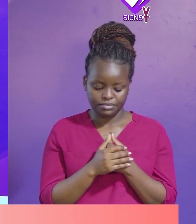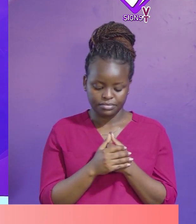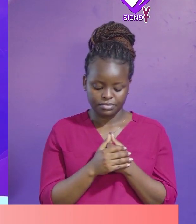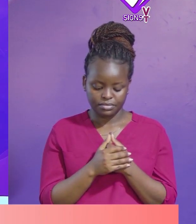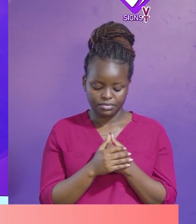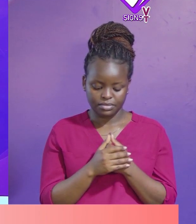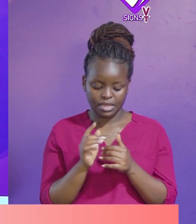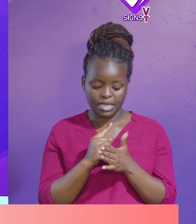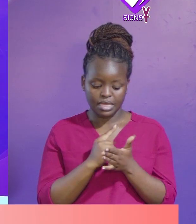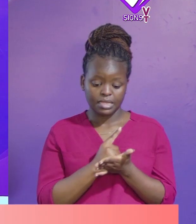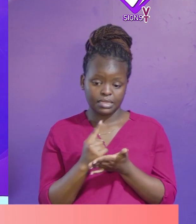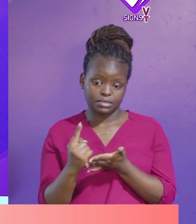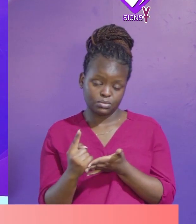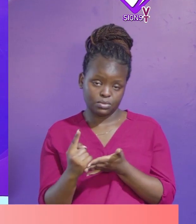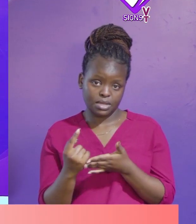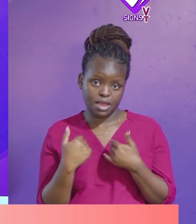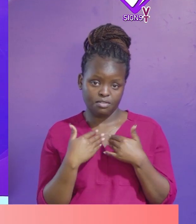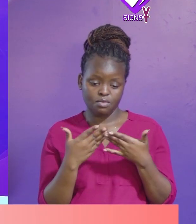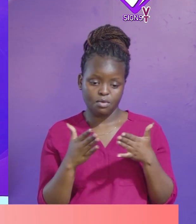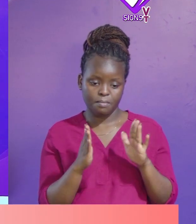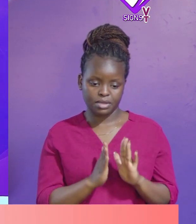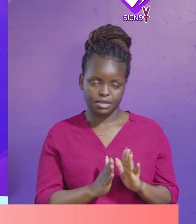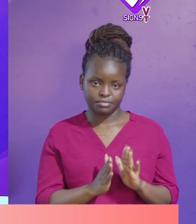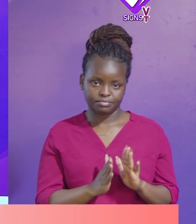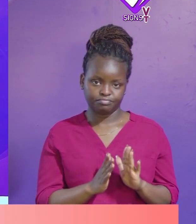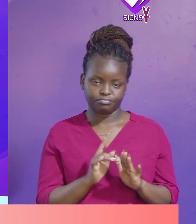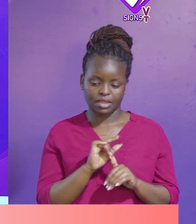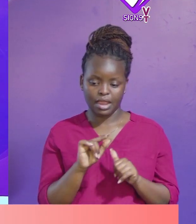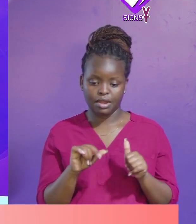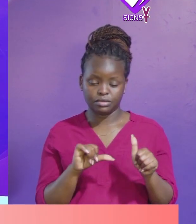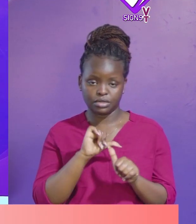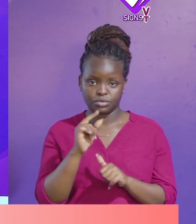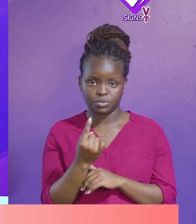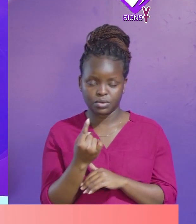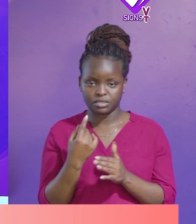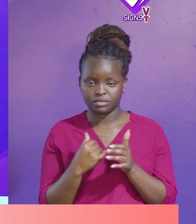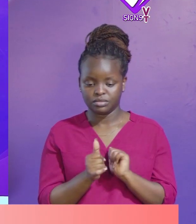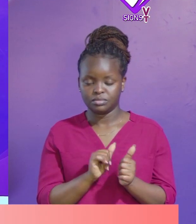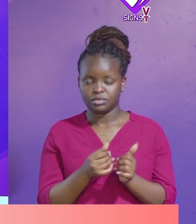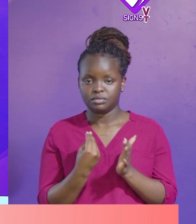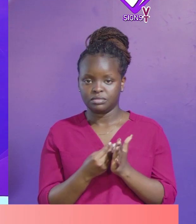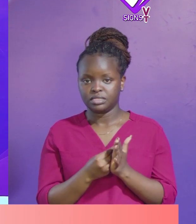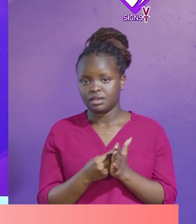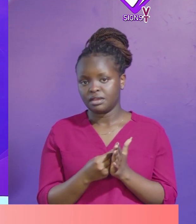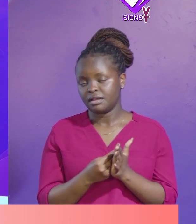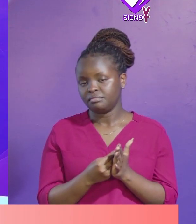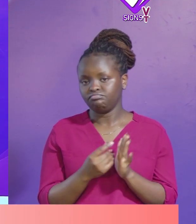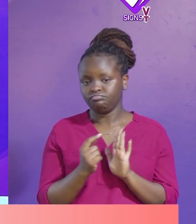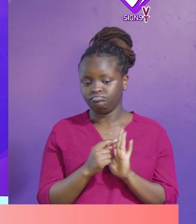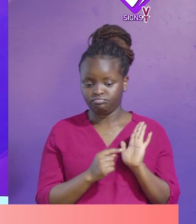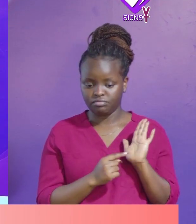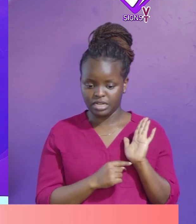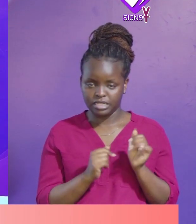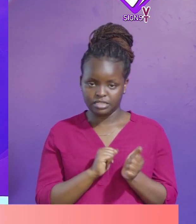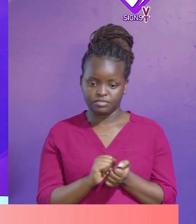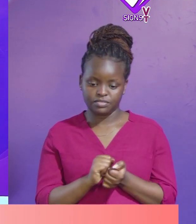This week we had the opener, that is the round 1 of the Sportpesa Premier League, and on Friday, that is